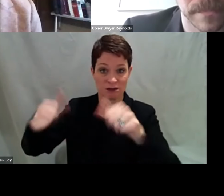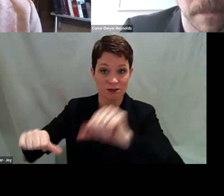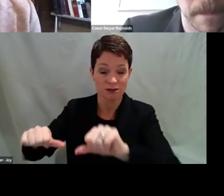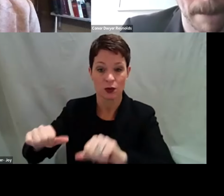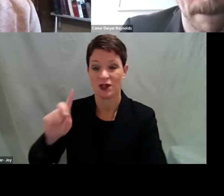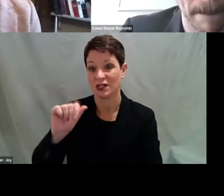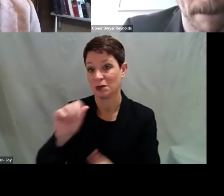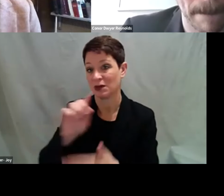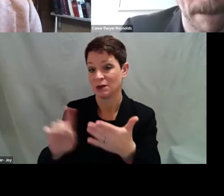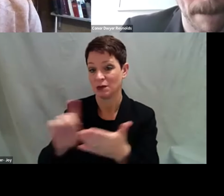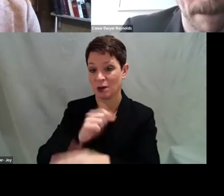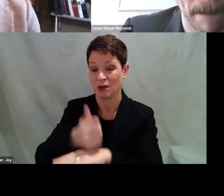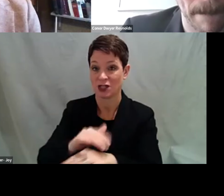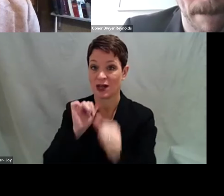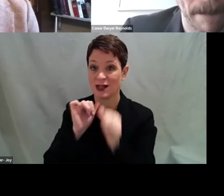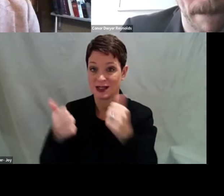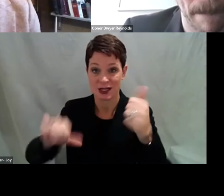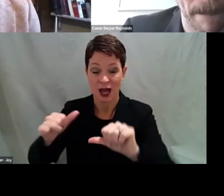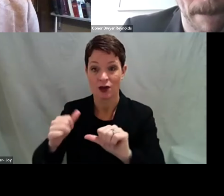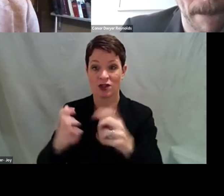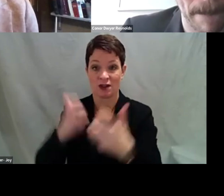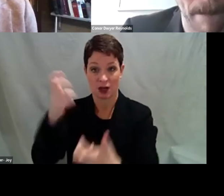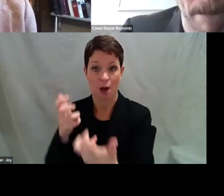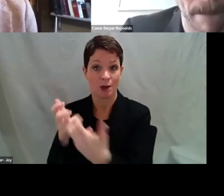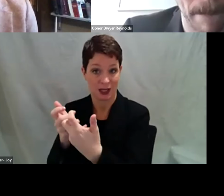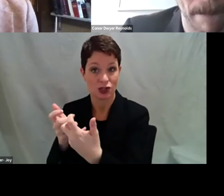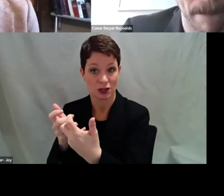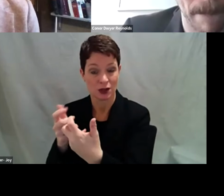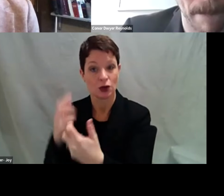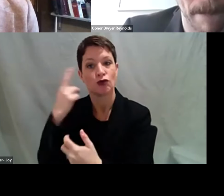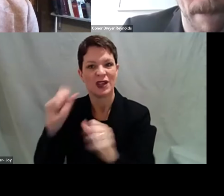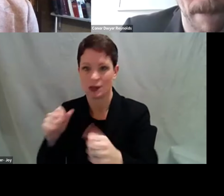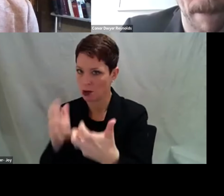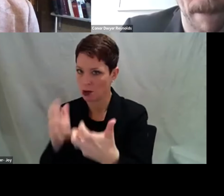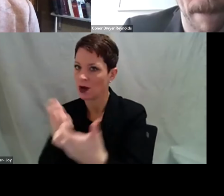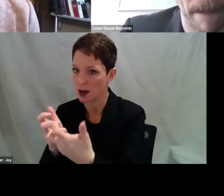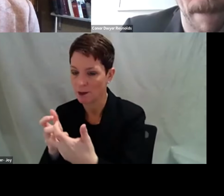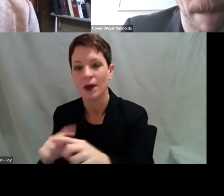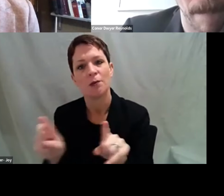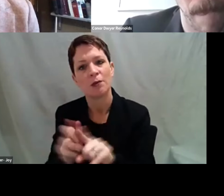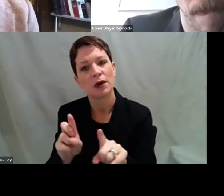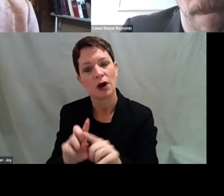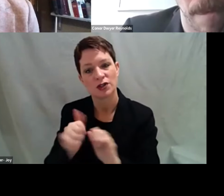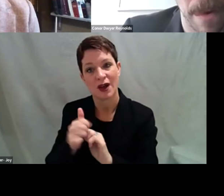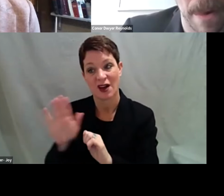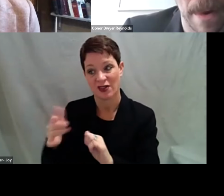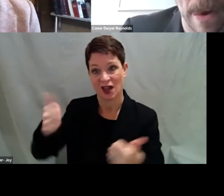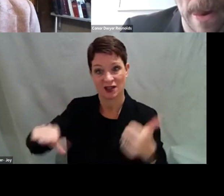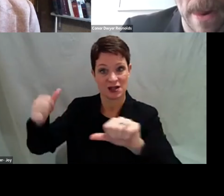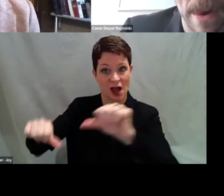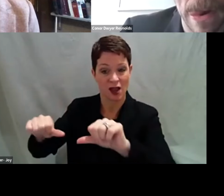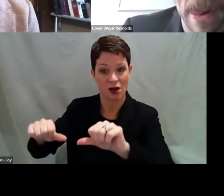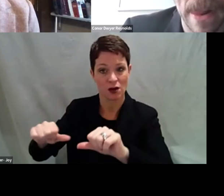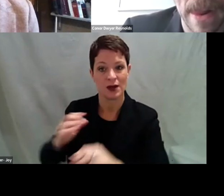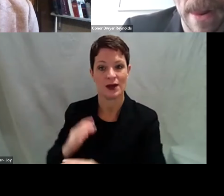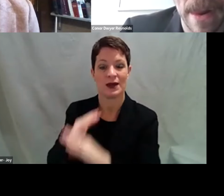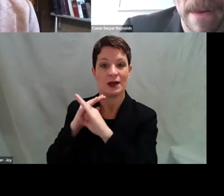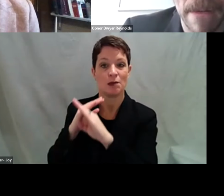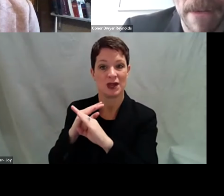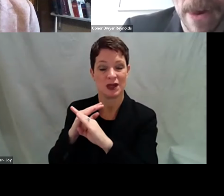disability discrimination is based on denials of reasonable accommodation, but also how such denials can impede